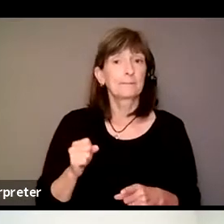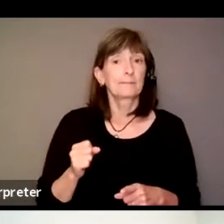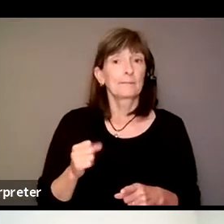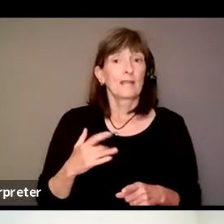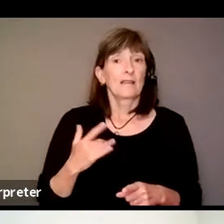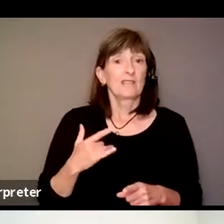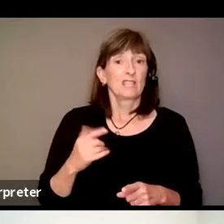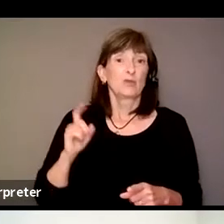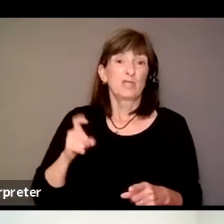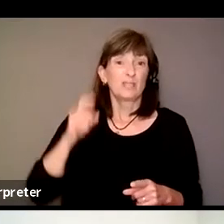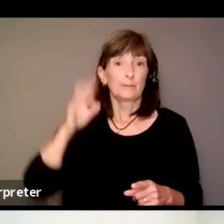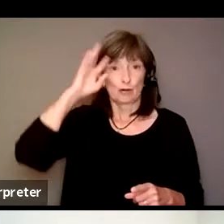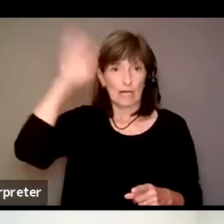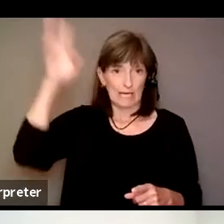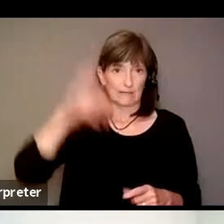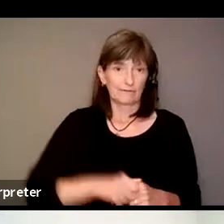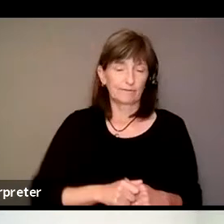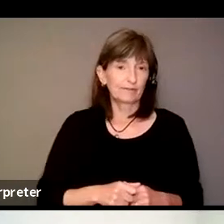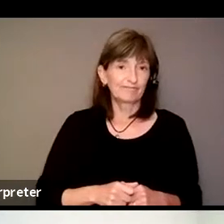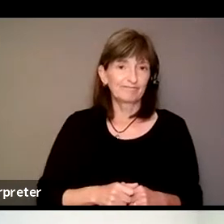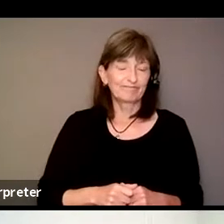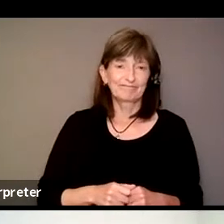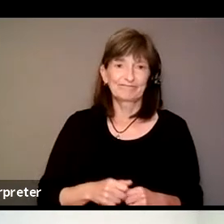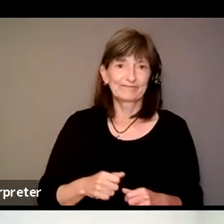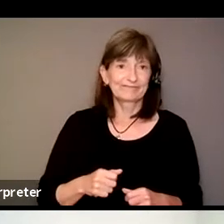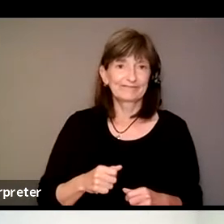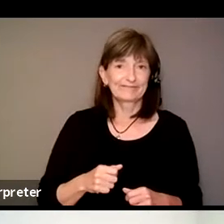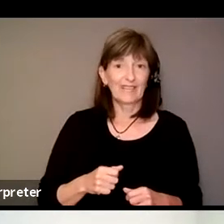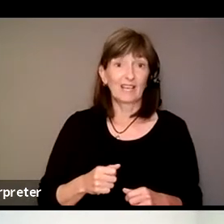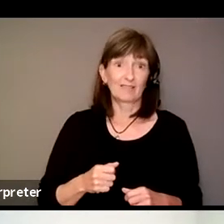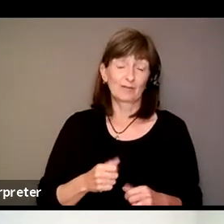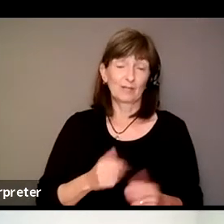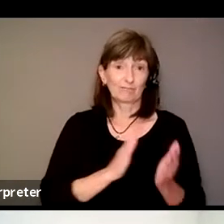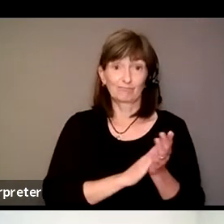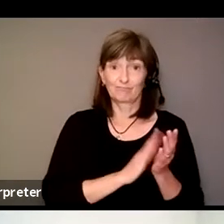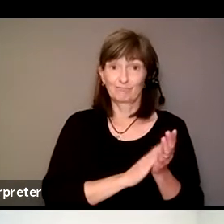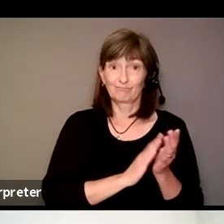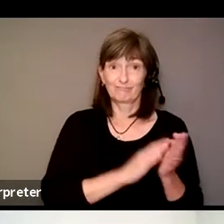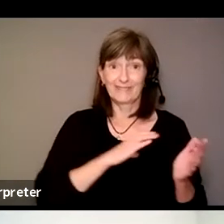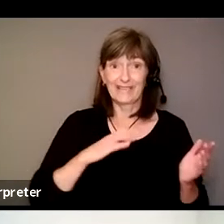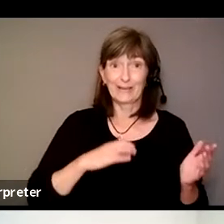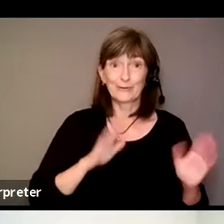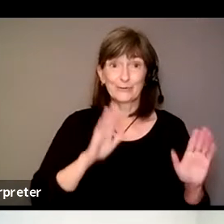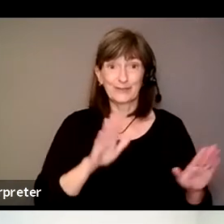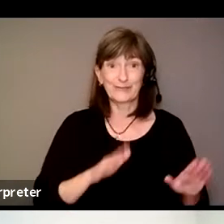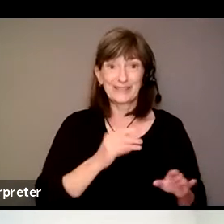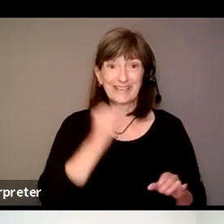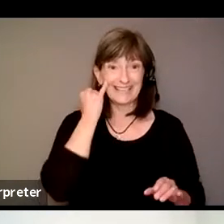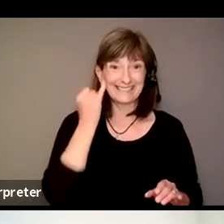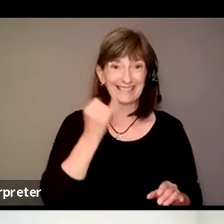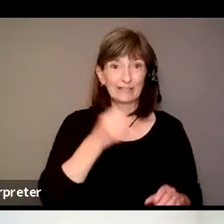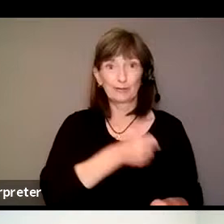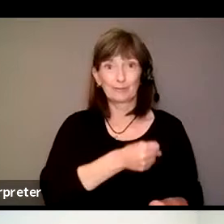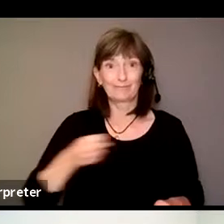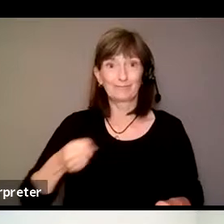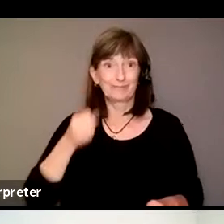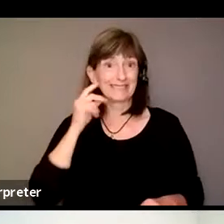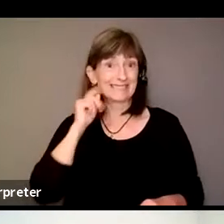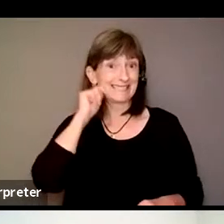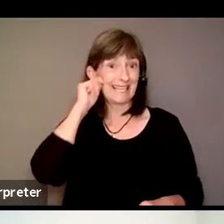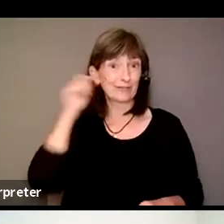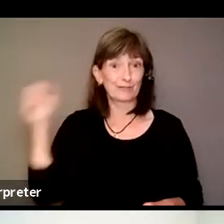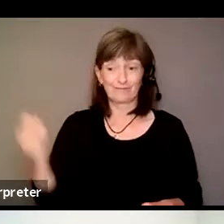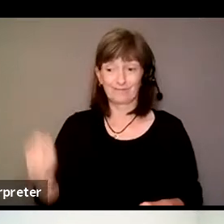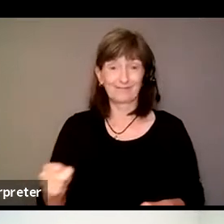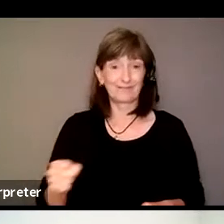being creative and taking those new initiatives. And I certainly commend those councils who, you know, who had that wonderful idea, you know, to bring young people in, our